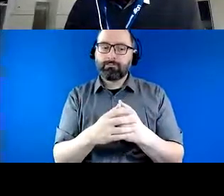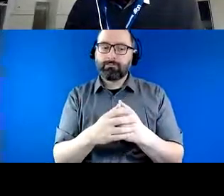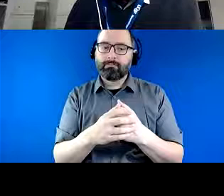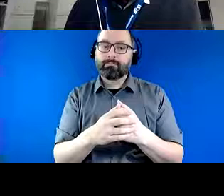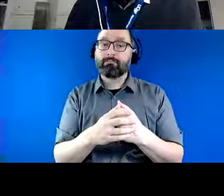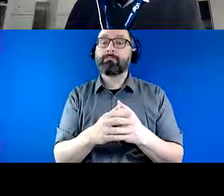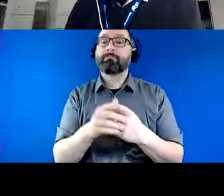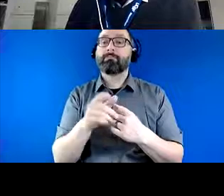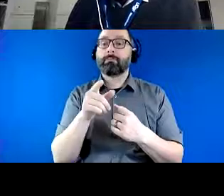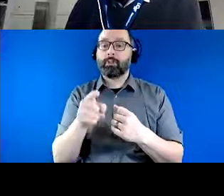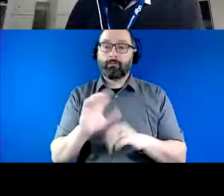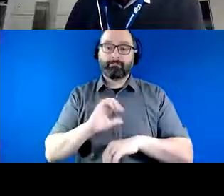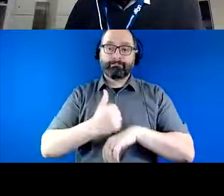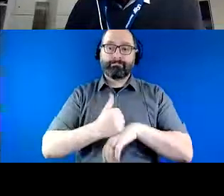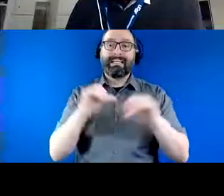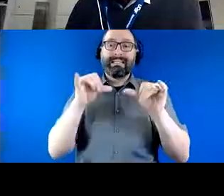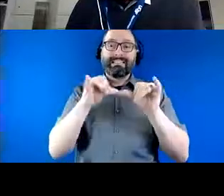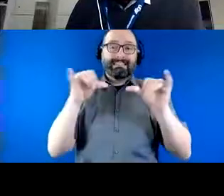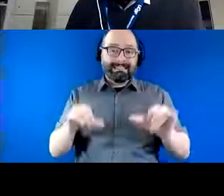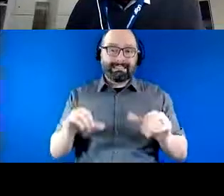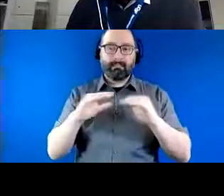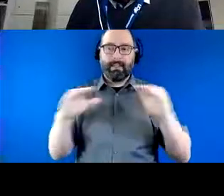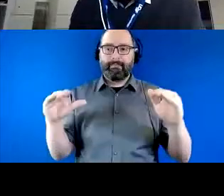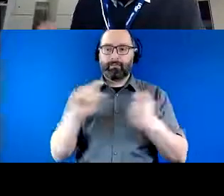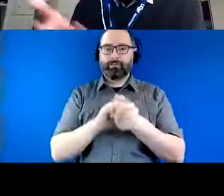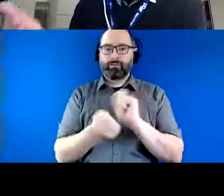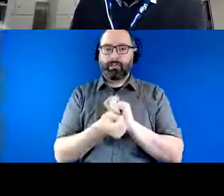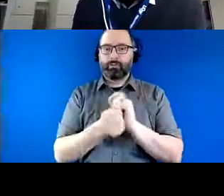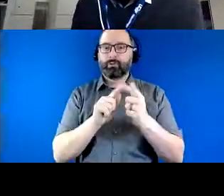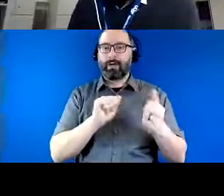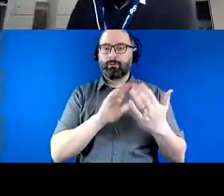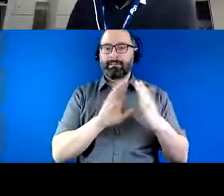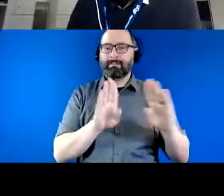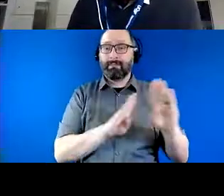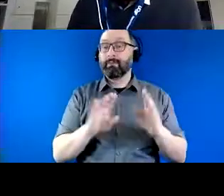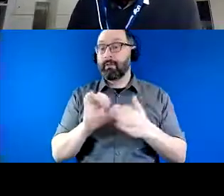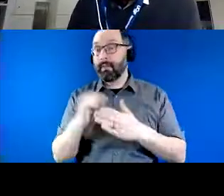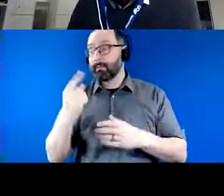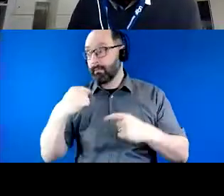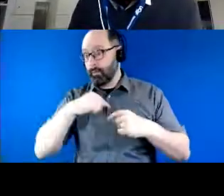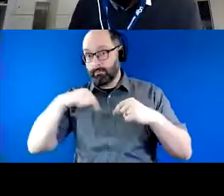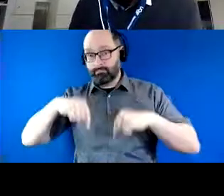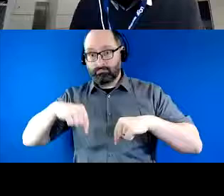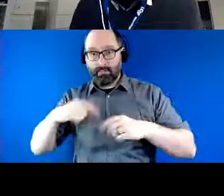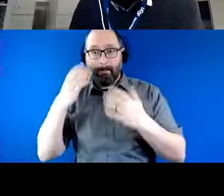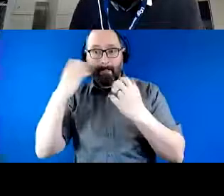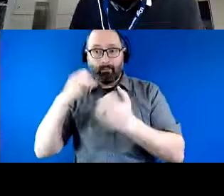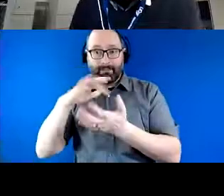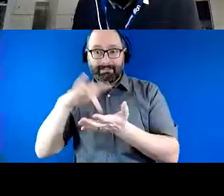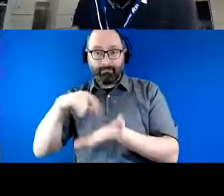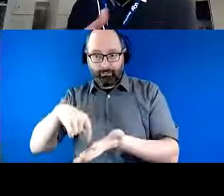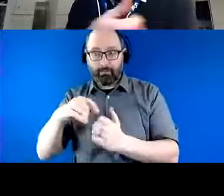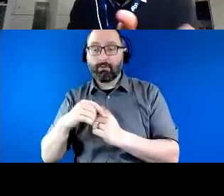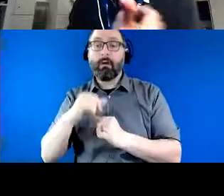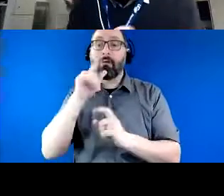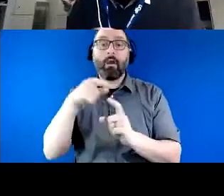you introduce systems level changes to address behaviors. This is one of the things that we're doing here in the memory center, for example. We're not